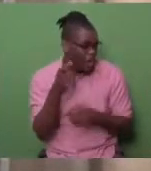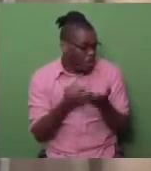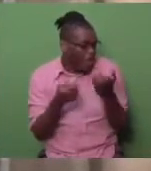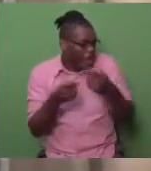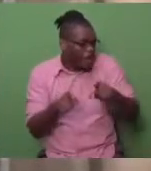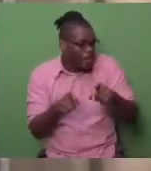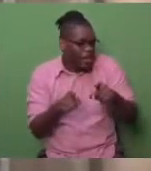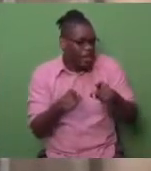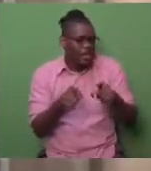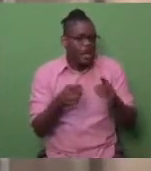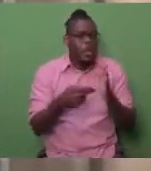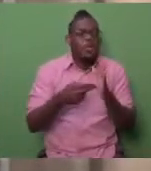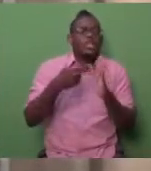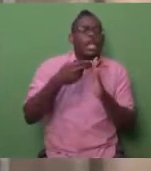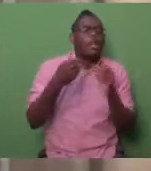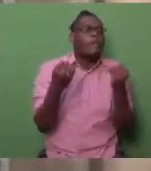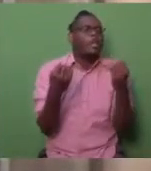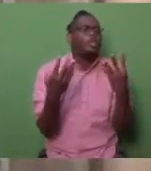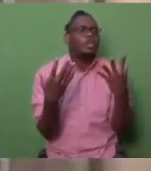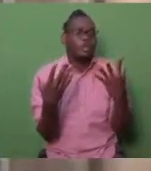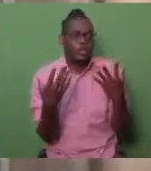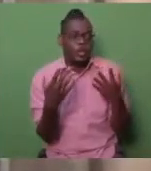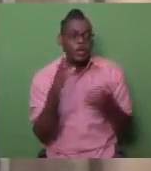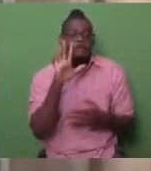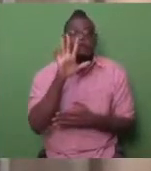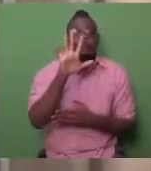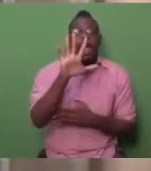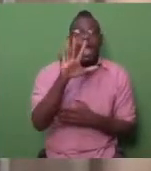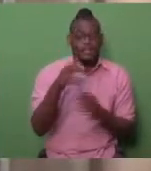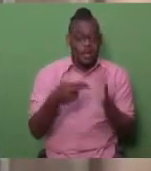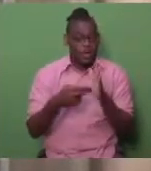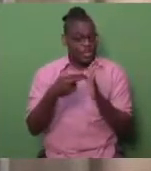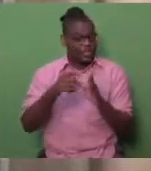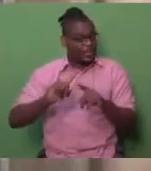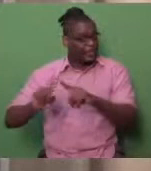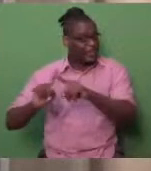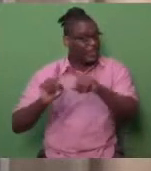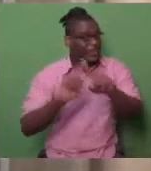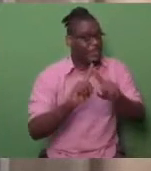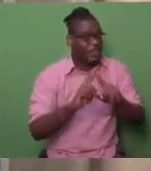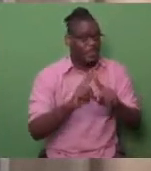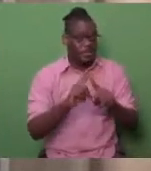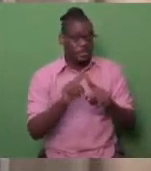Five hotels. Where will be the transparency? They removed from legal scrutiny,